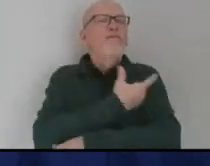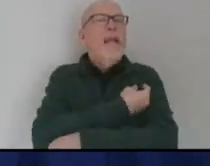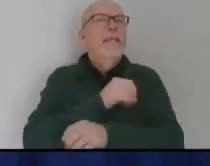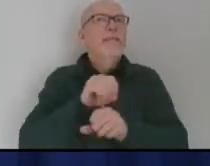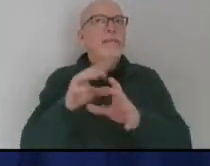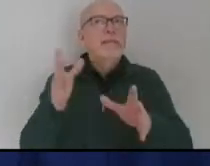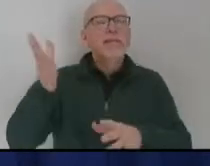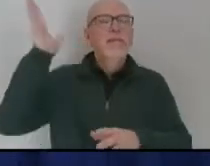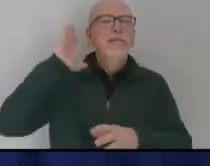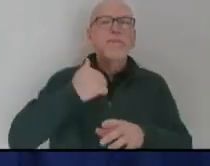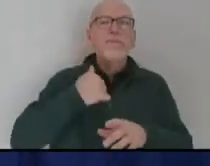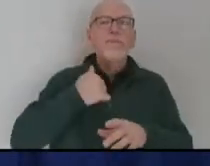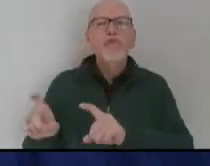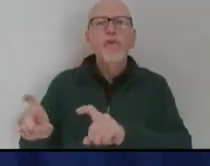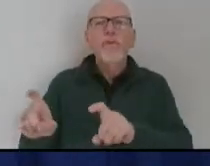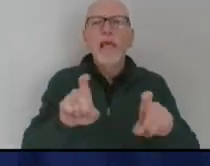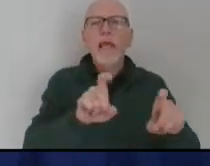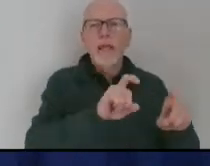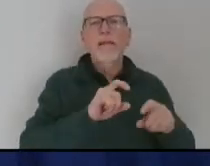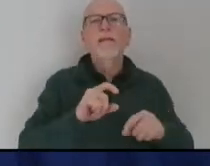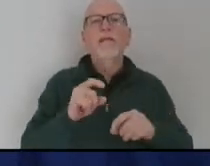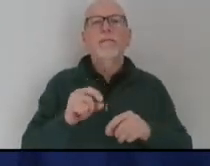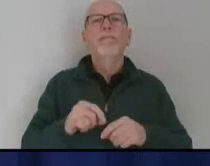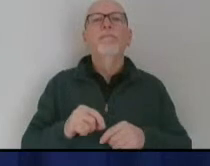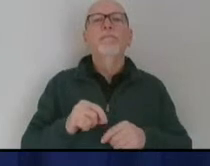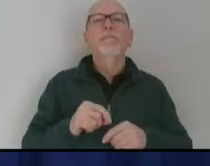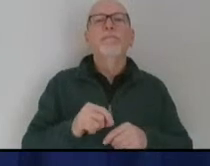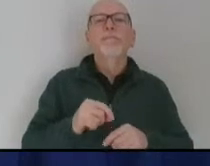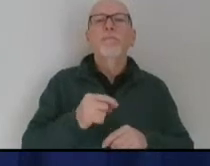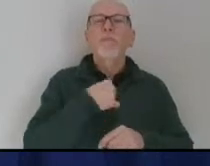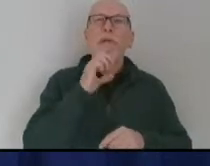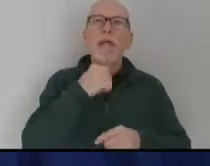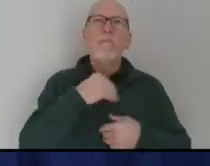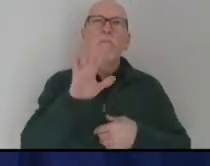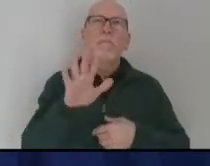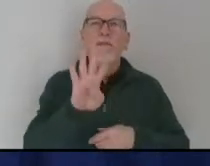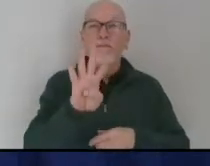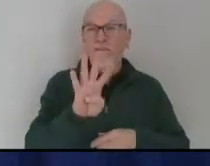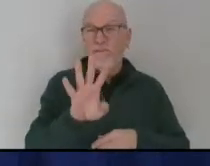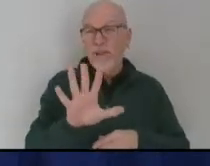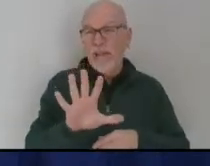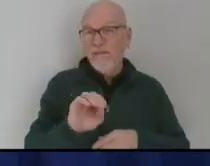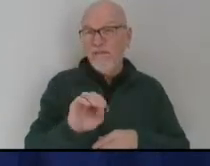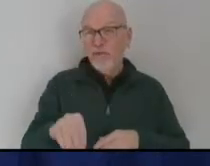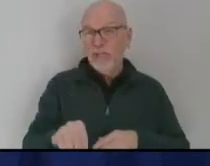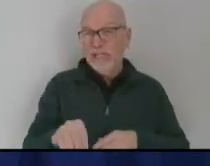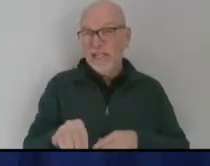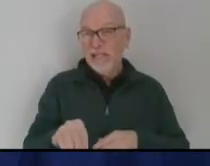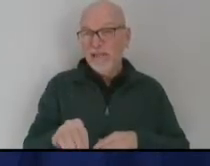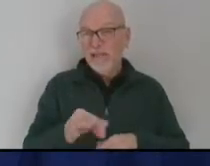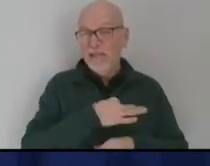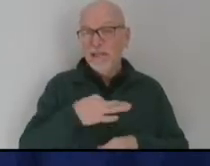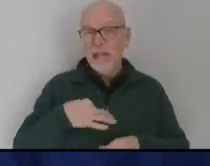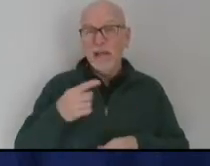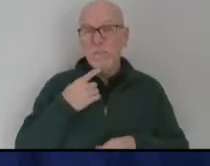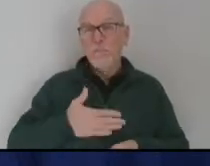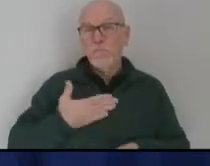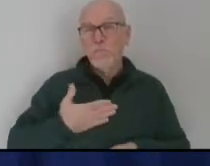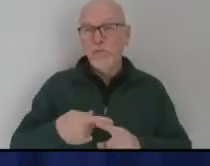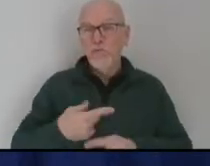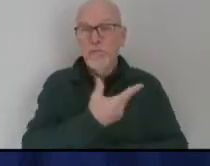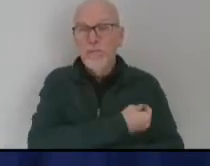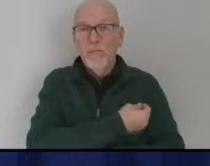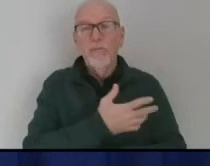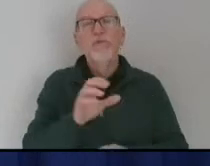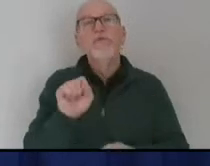able to go around and start putting it in individuals' arms, that we only had about 45% of the staff that said they would take this. So I do